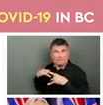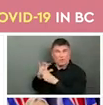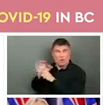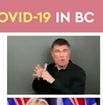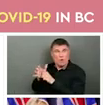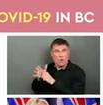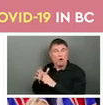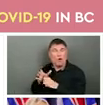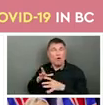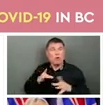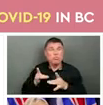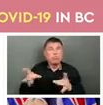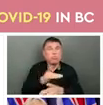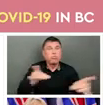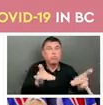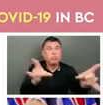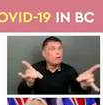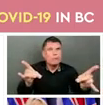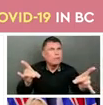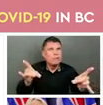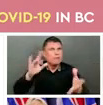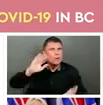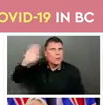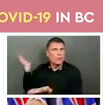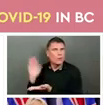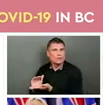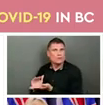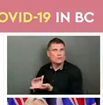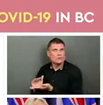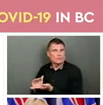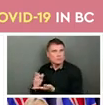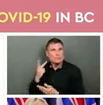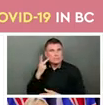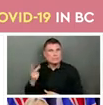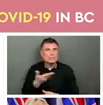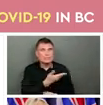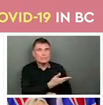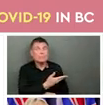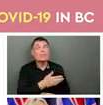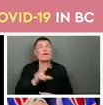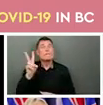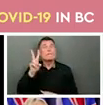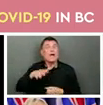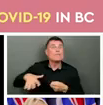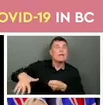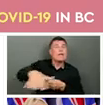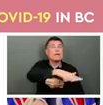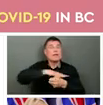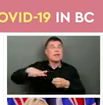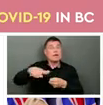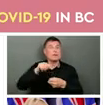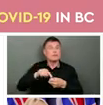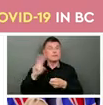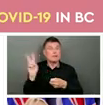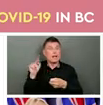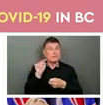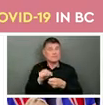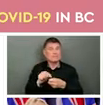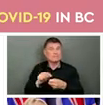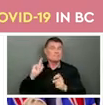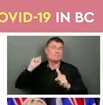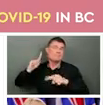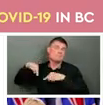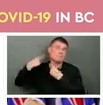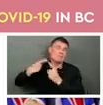particularly in the Lower Mainland, where we've had high rates of cases for many, many months, they have now dropped dramatically.